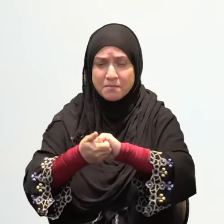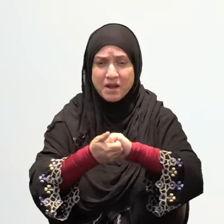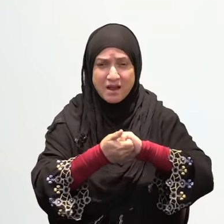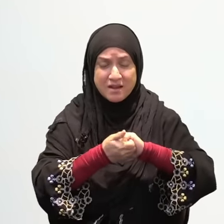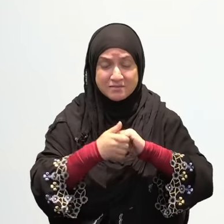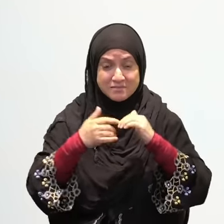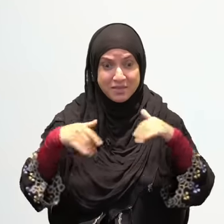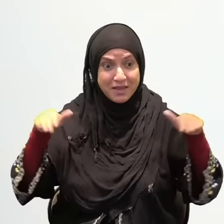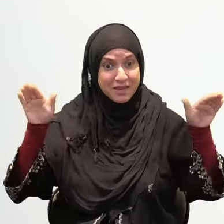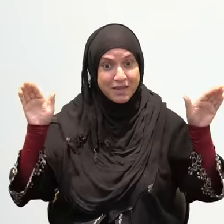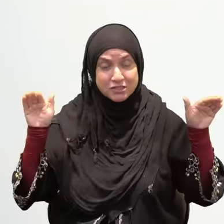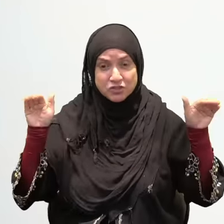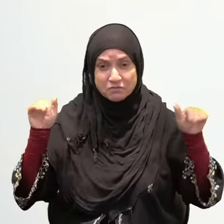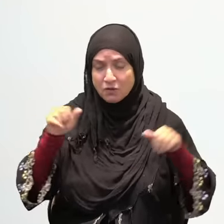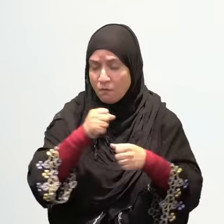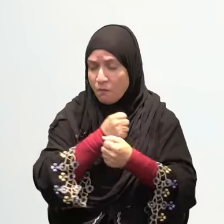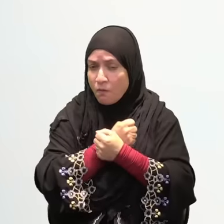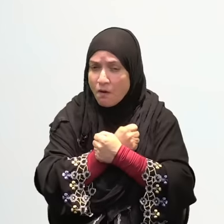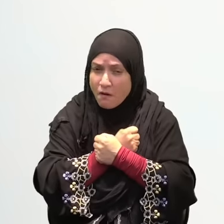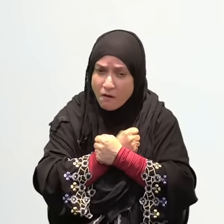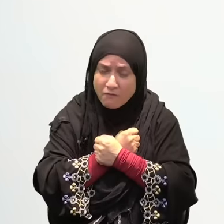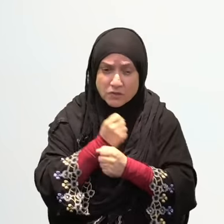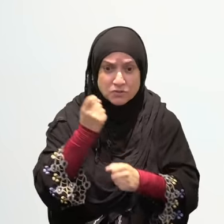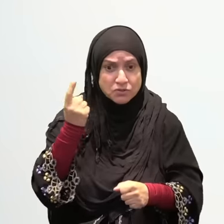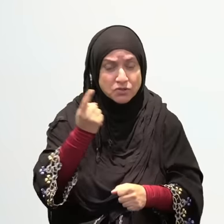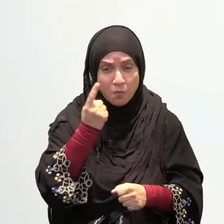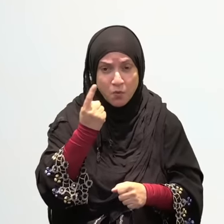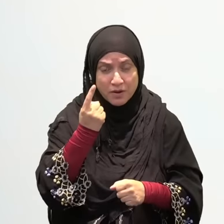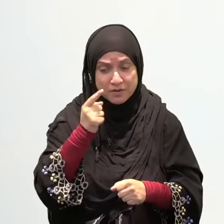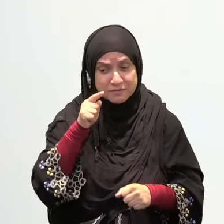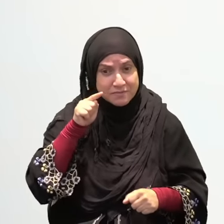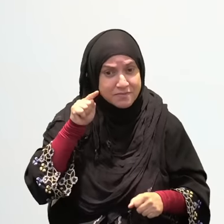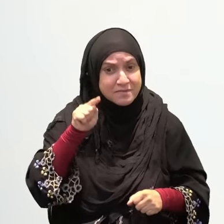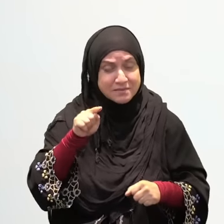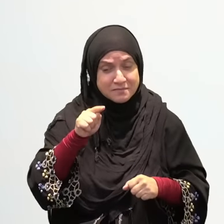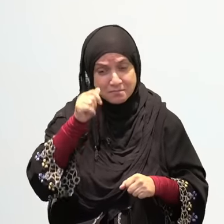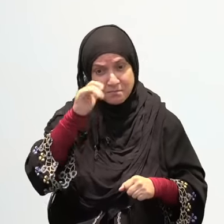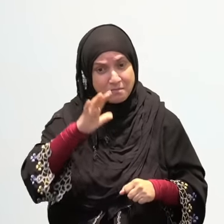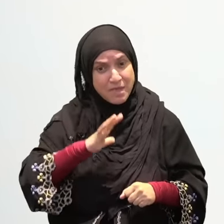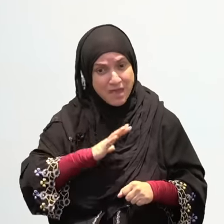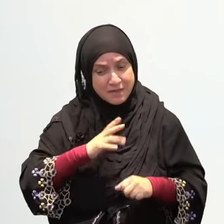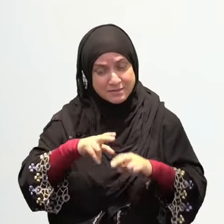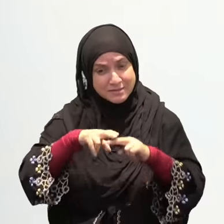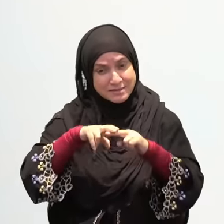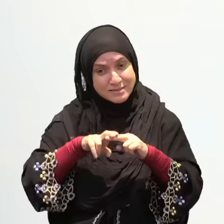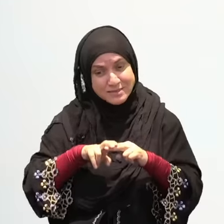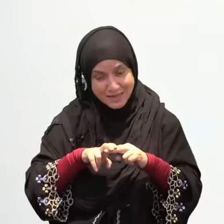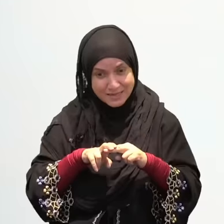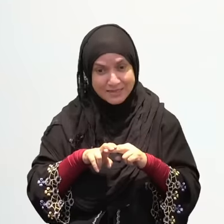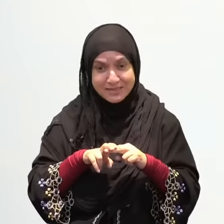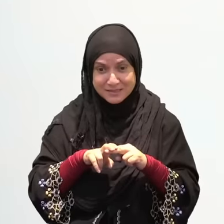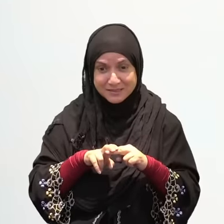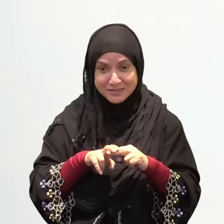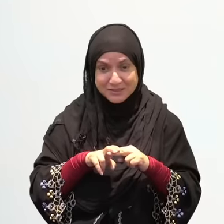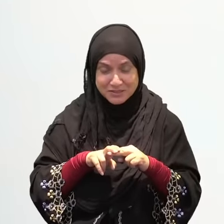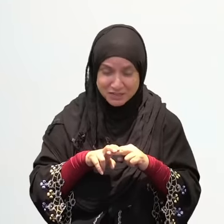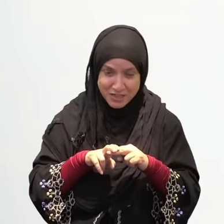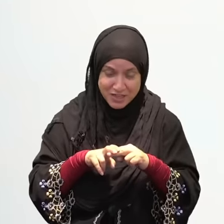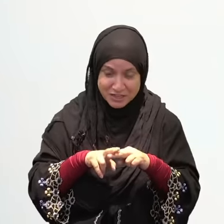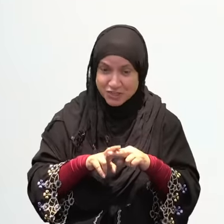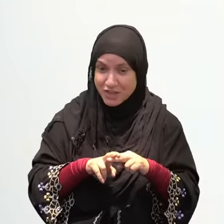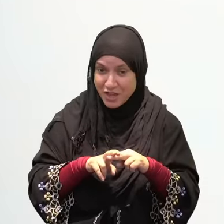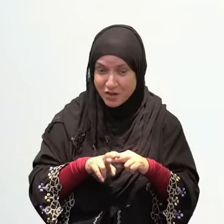from, is sitting in his chair reading Quran while a group of young people are seeking